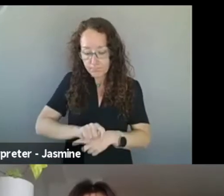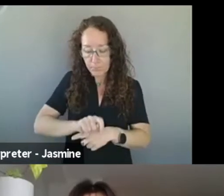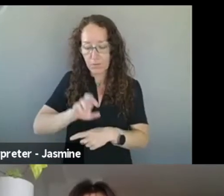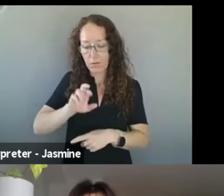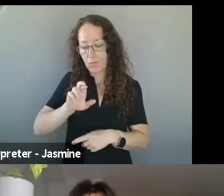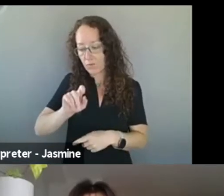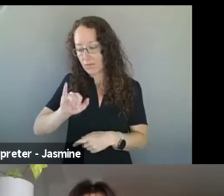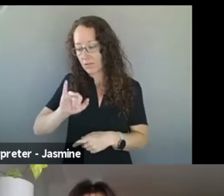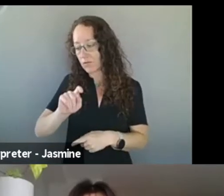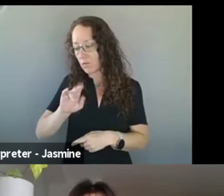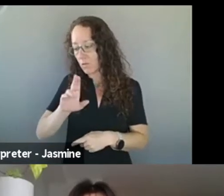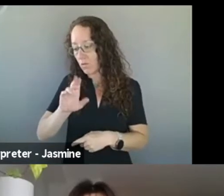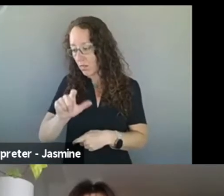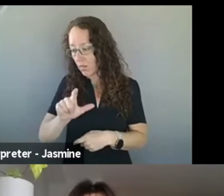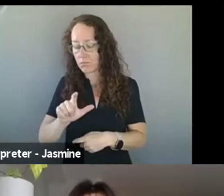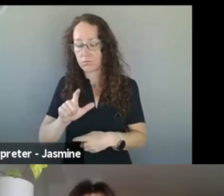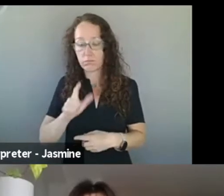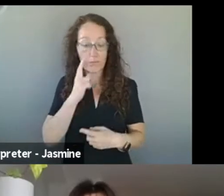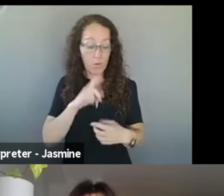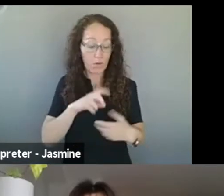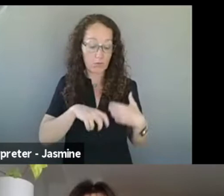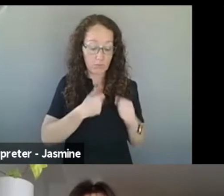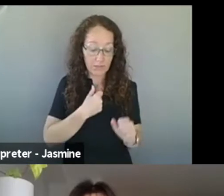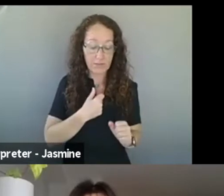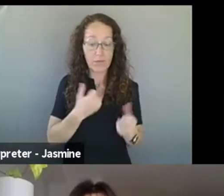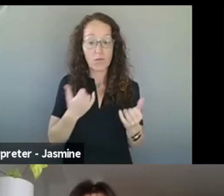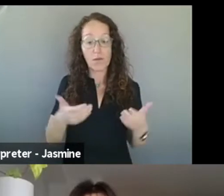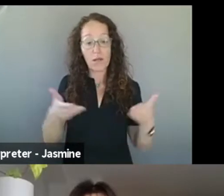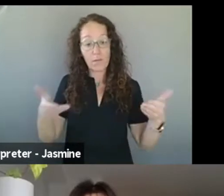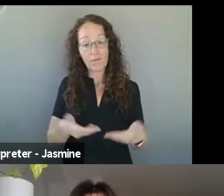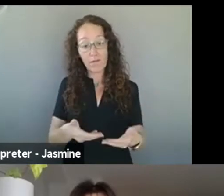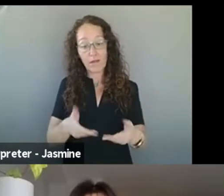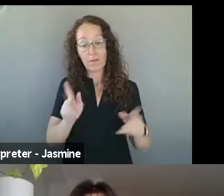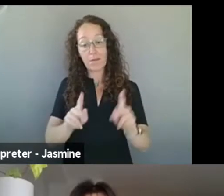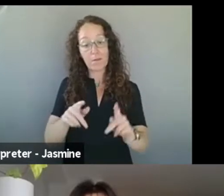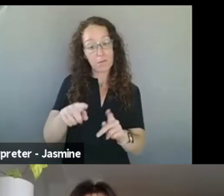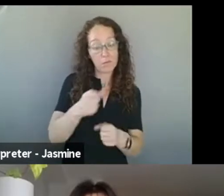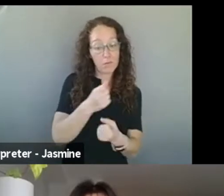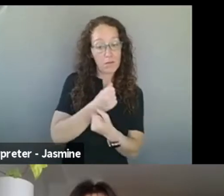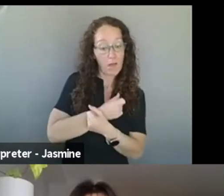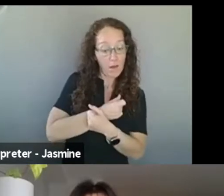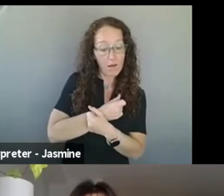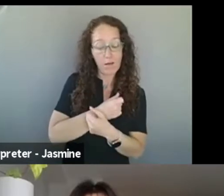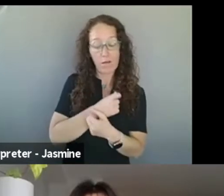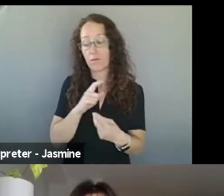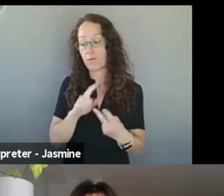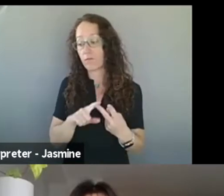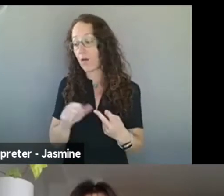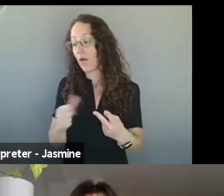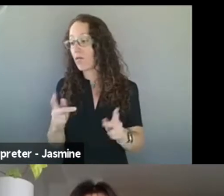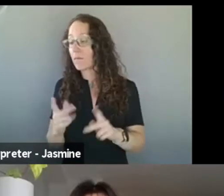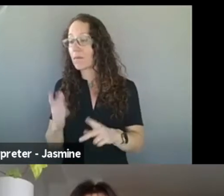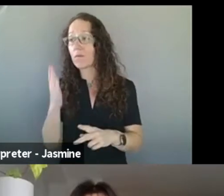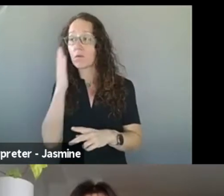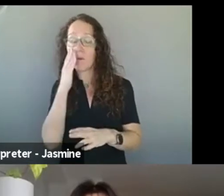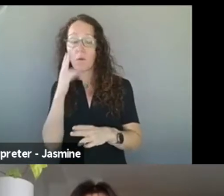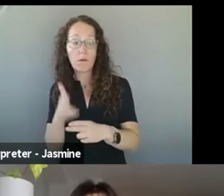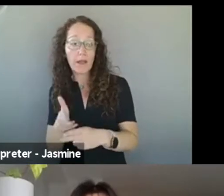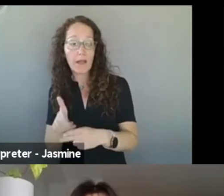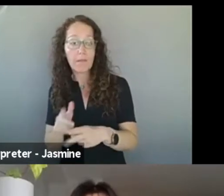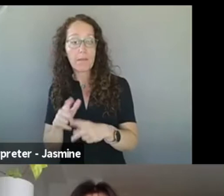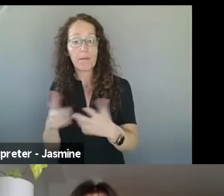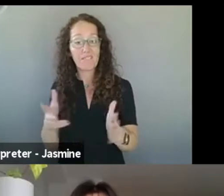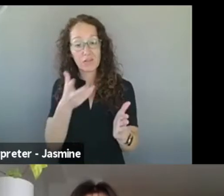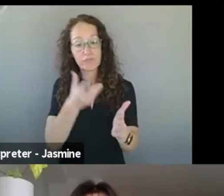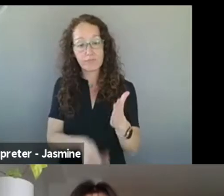So I'd like to invite your loved ones, people you've known, heard of, who are no longer here